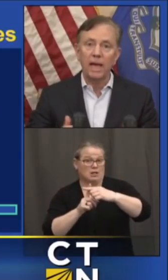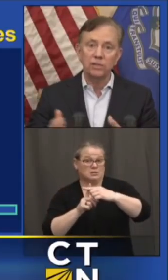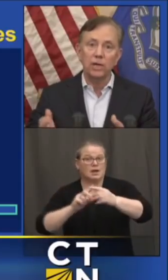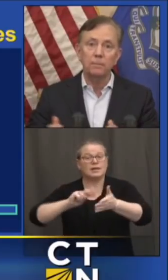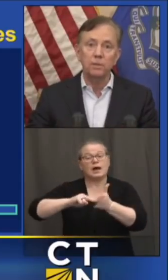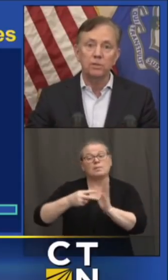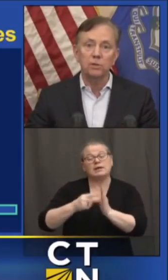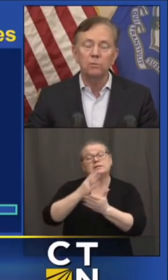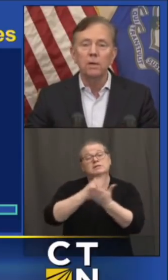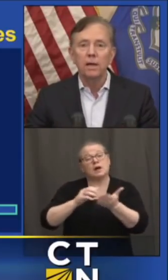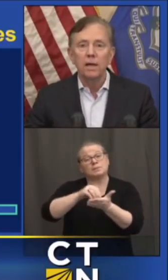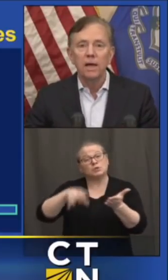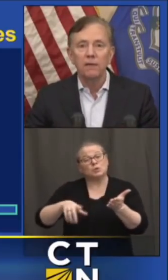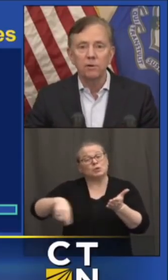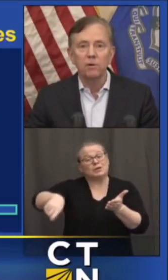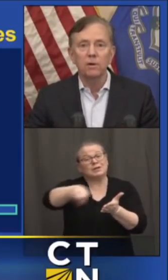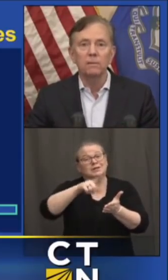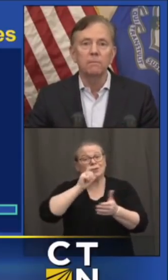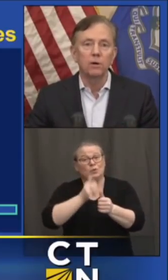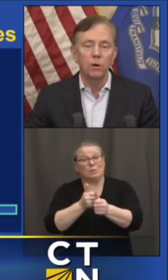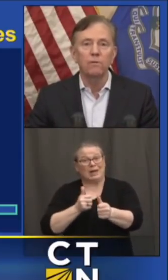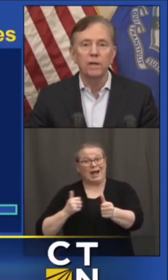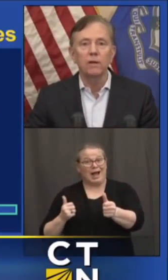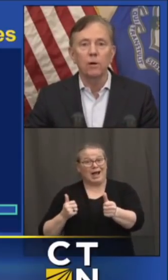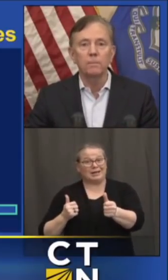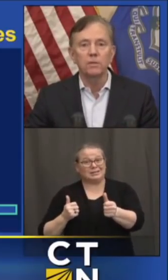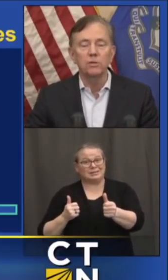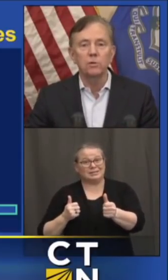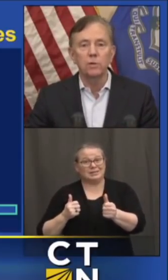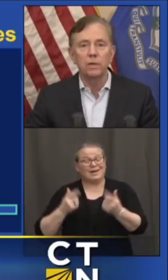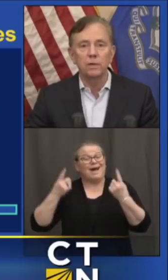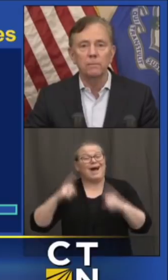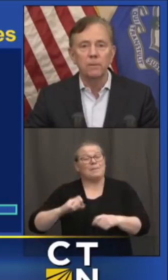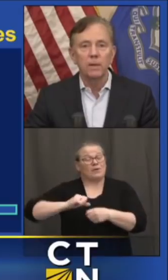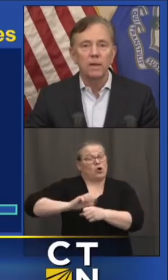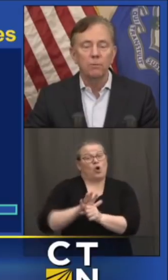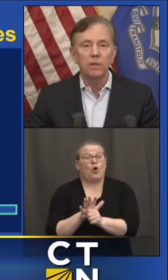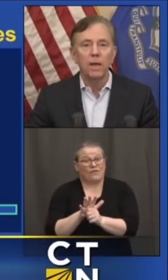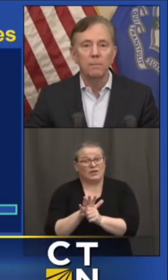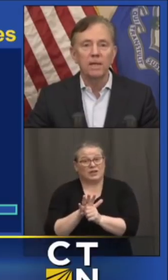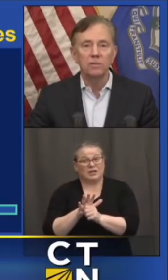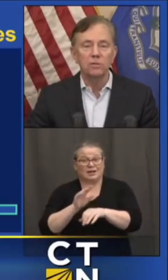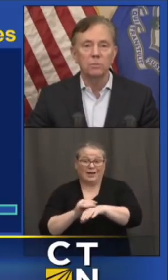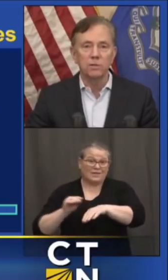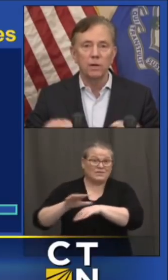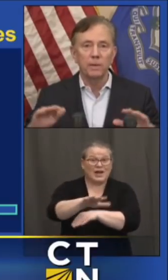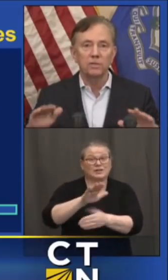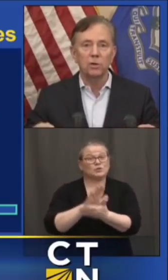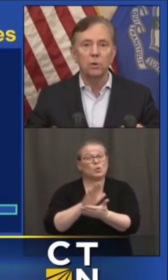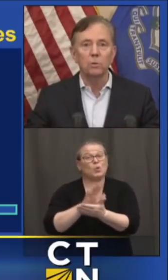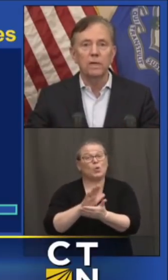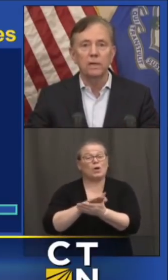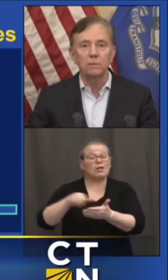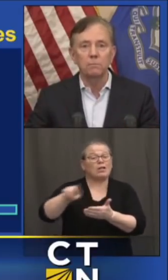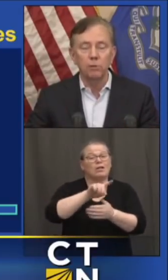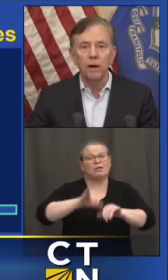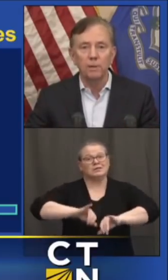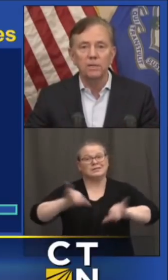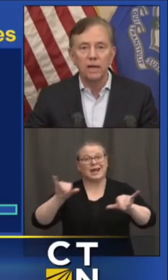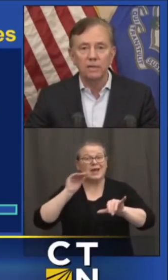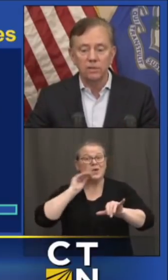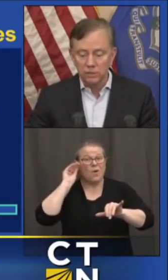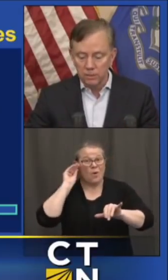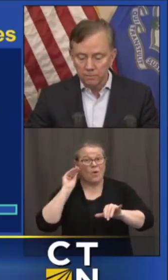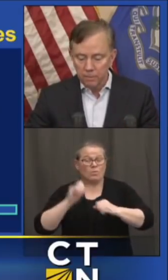some catching up to do after a COVID interrupted school year, and what that means in terms of helping us to hold down